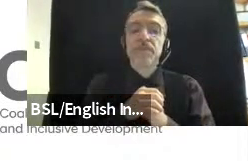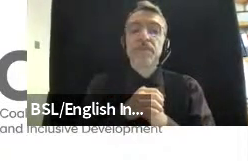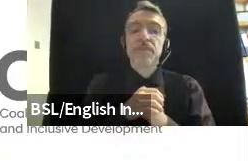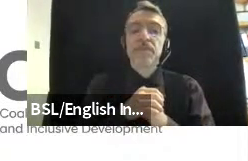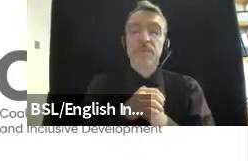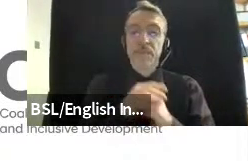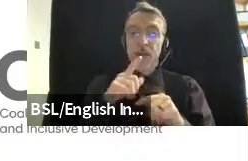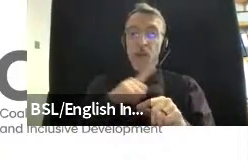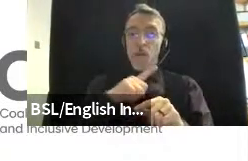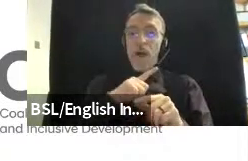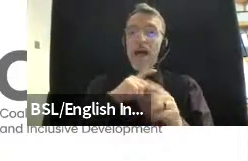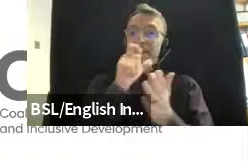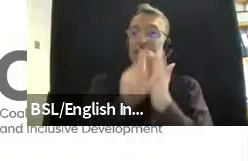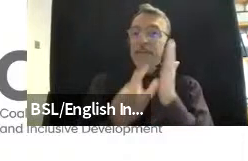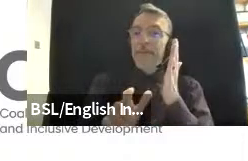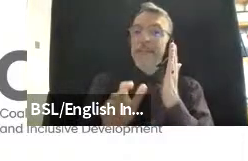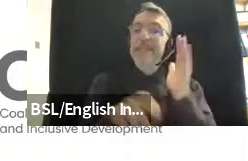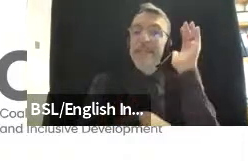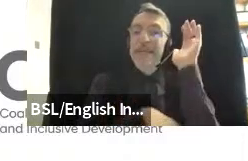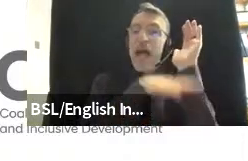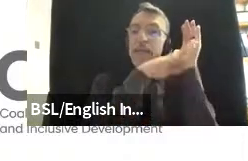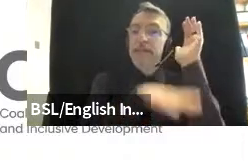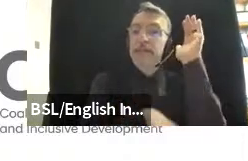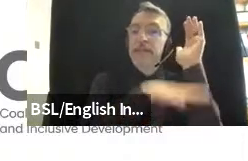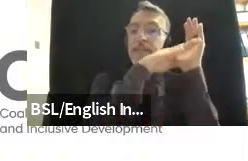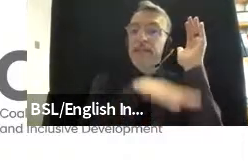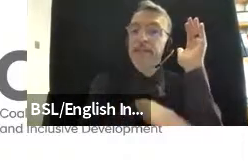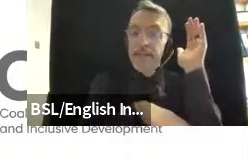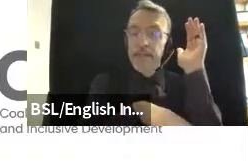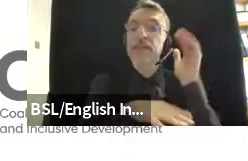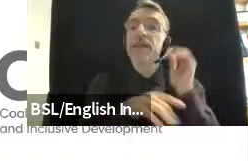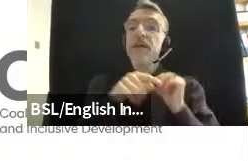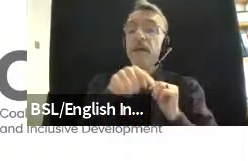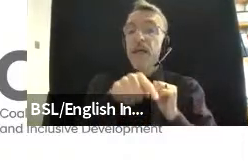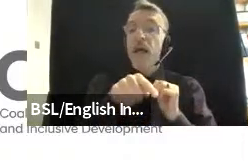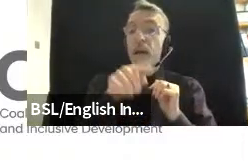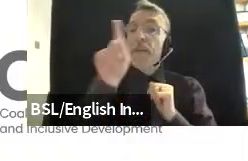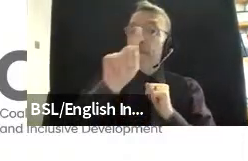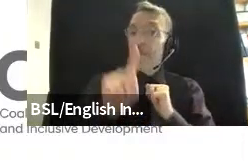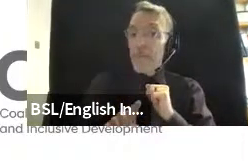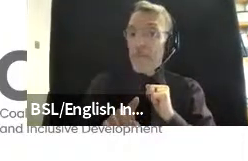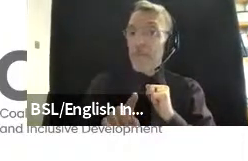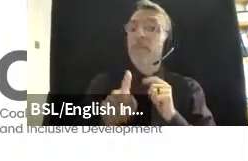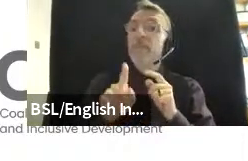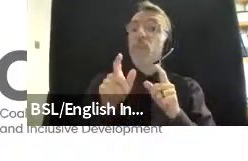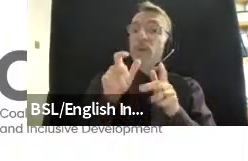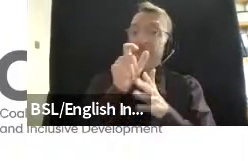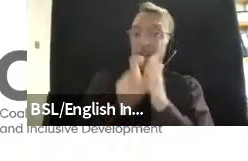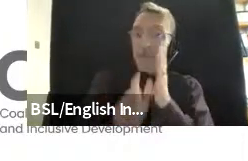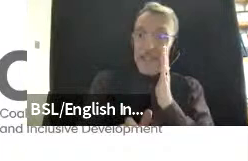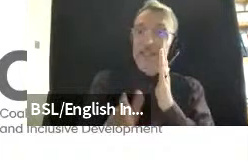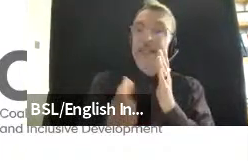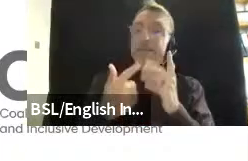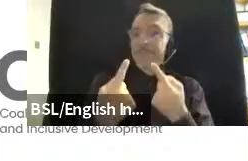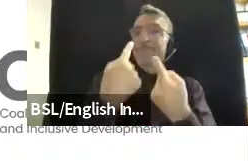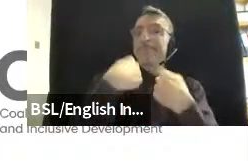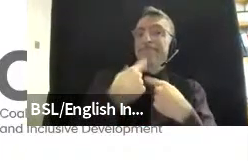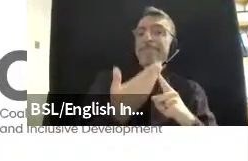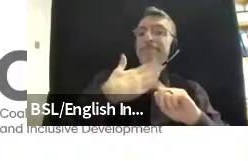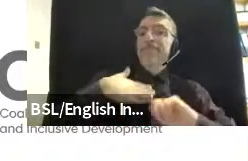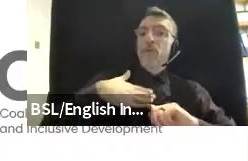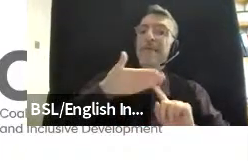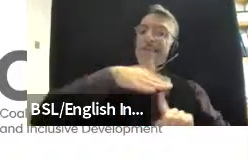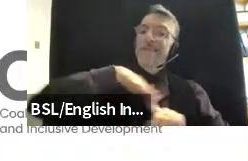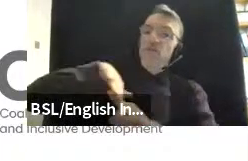due to their disability and their caste. So people with disabilities have been discriminated against and excluded from